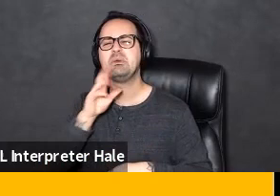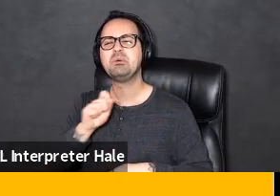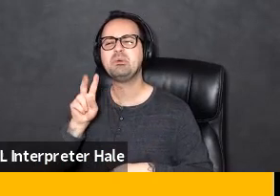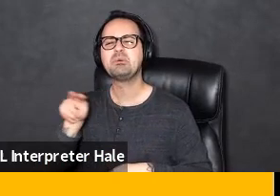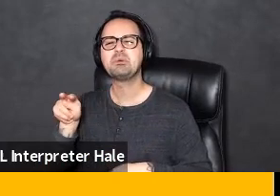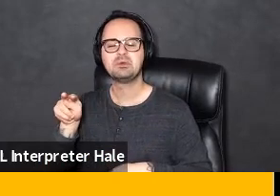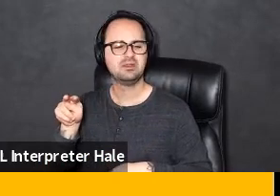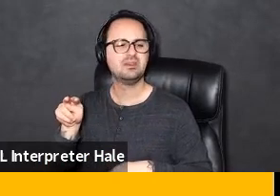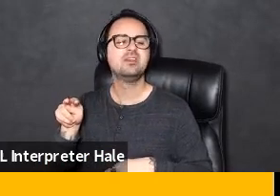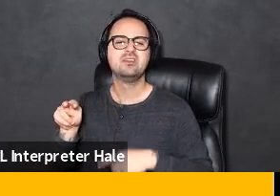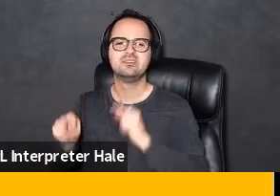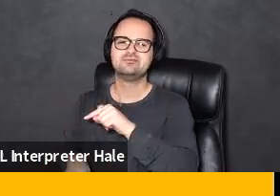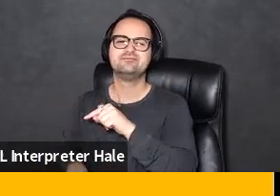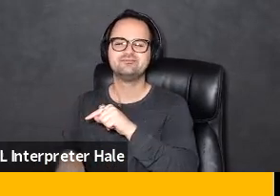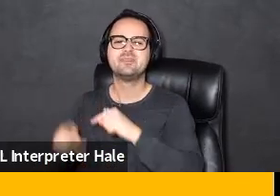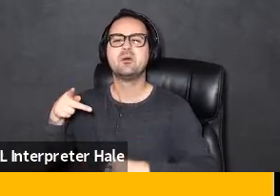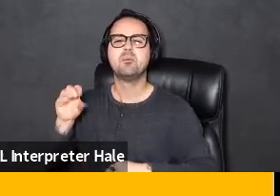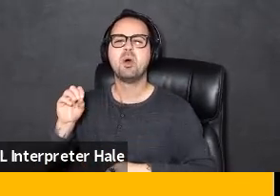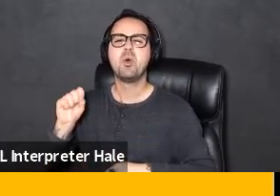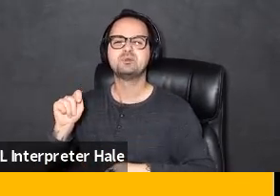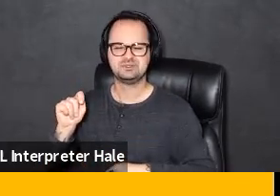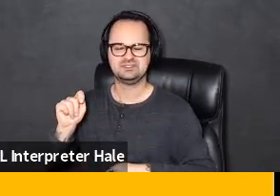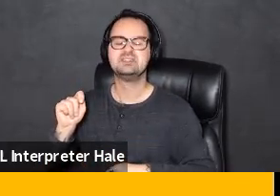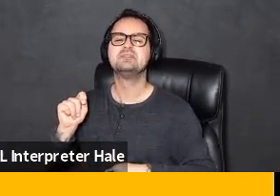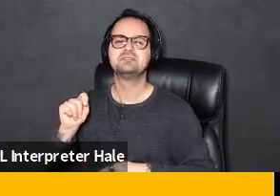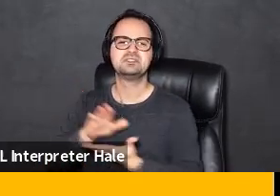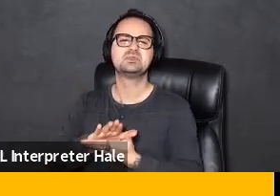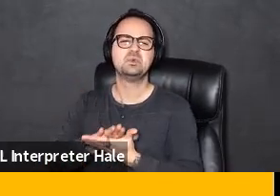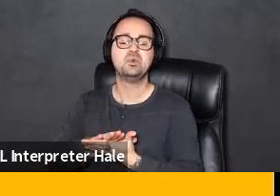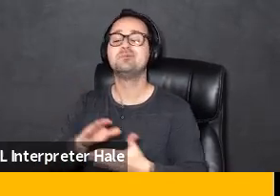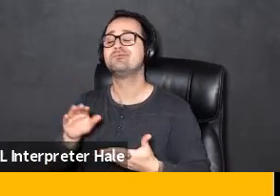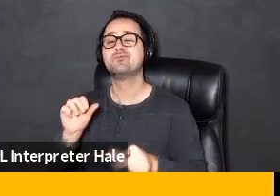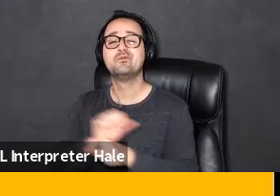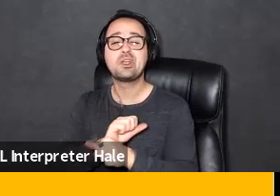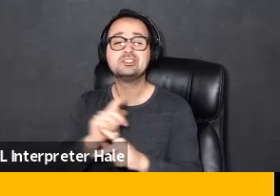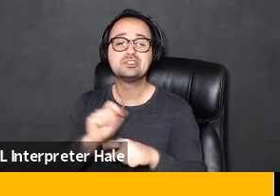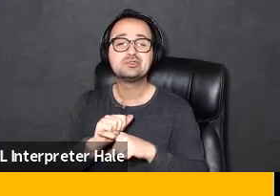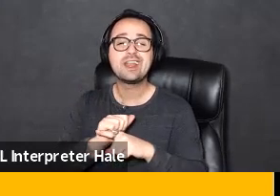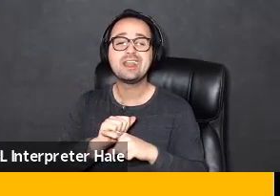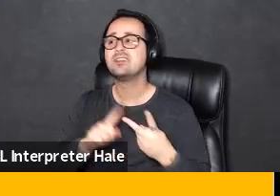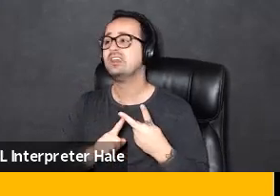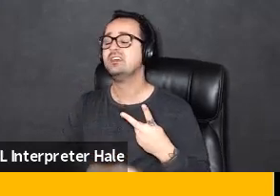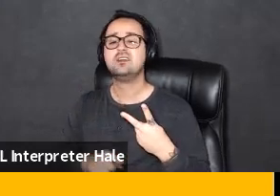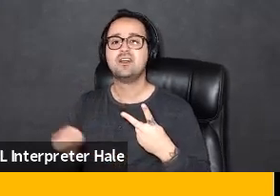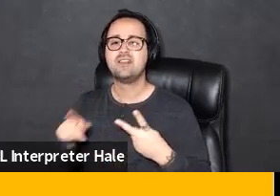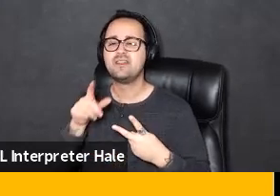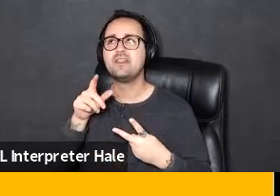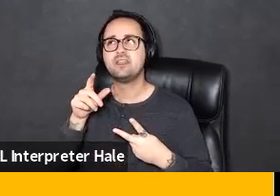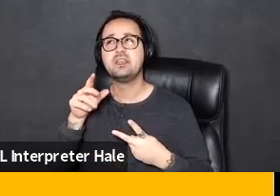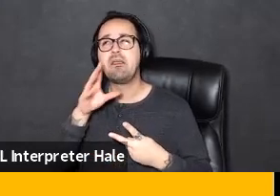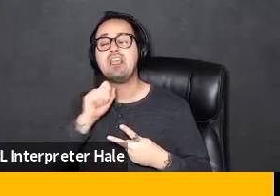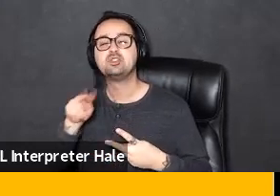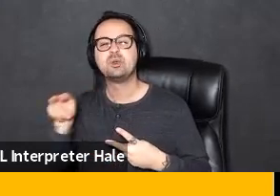in the post-secondary where vocational training through the school system, they haven't aged out yet. They don't age out until